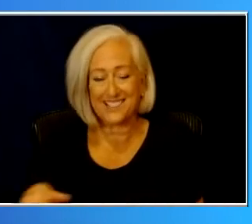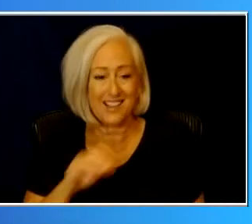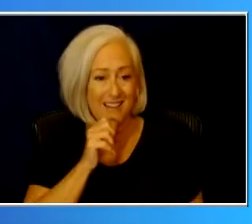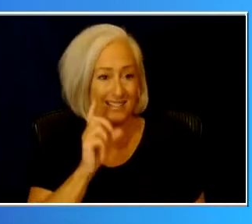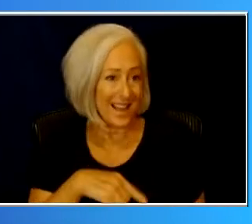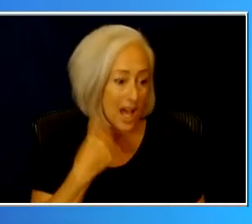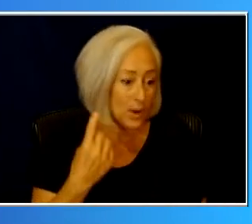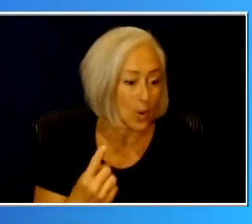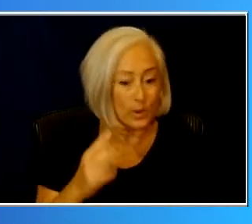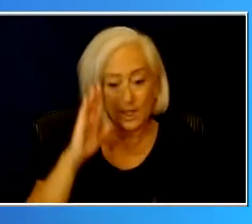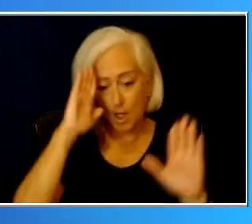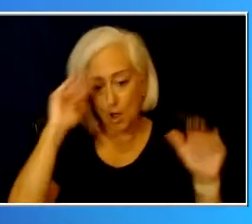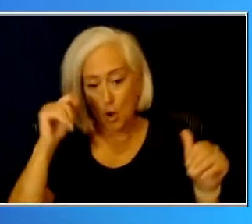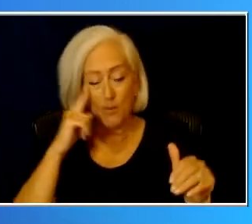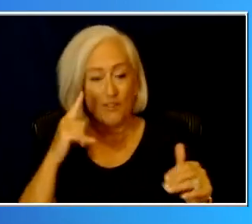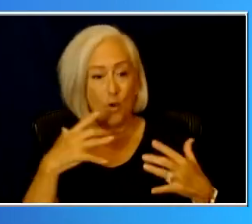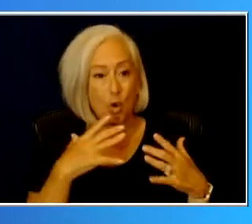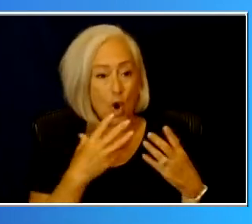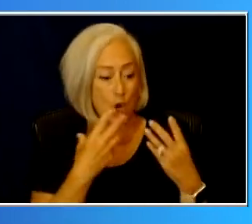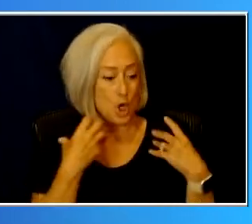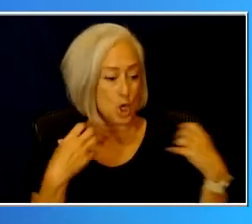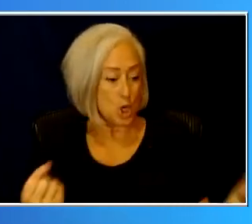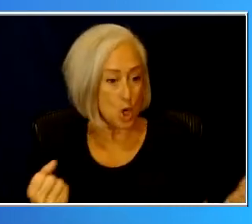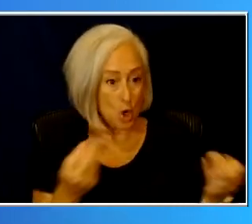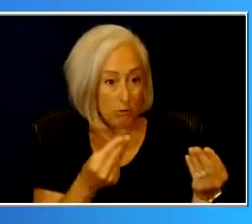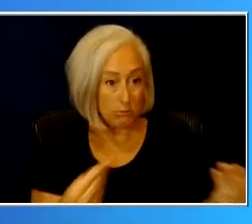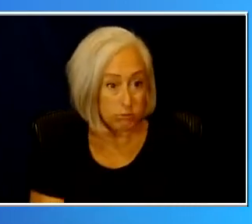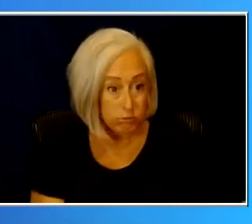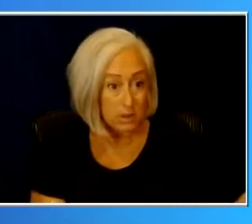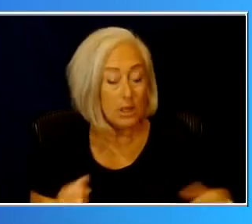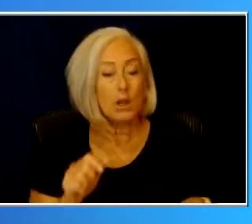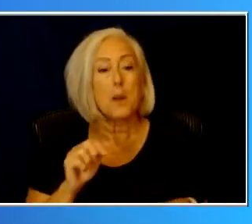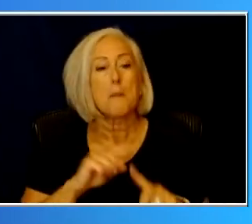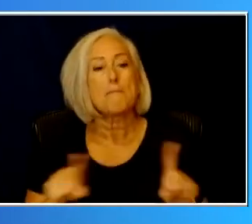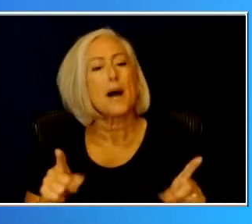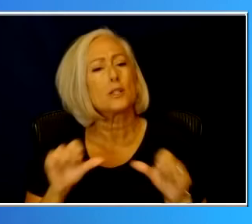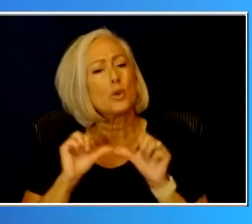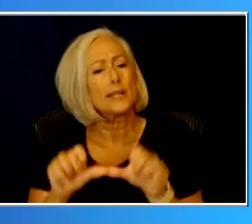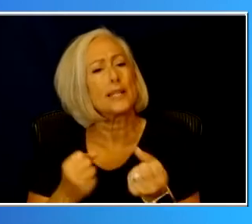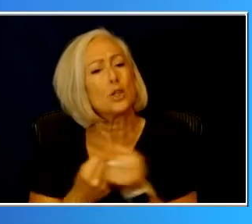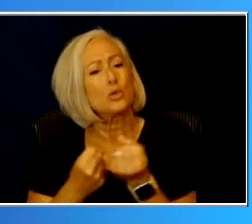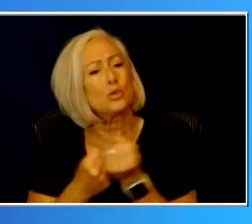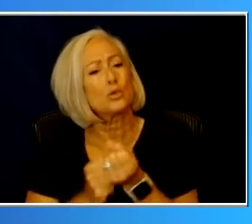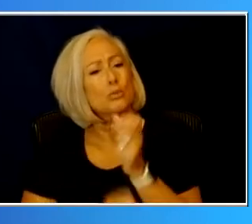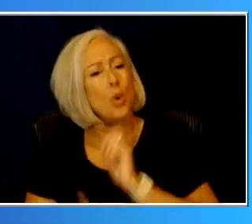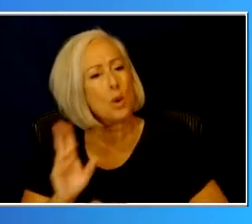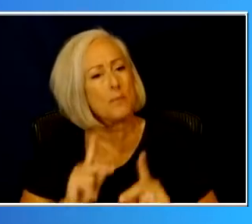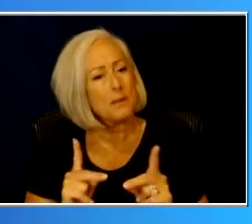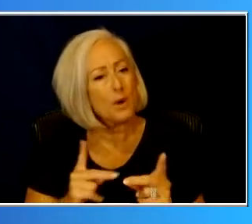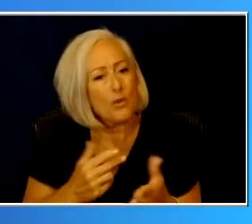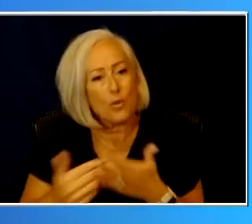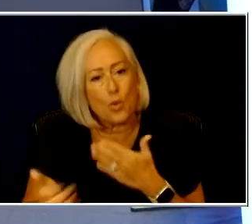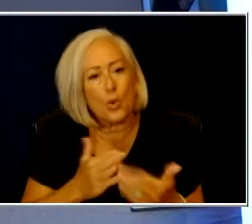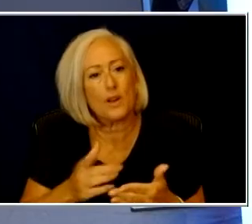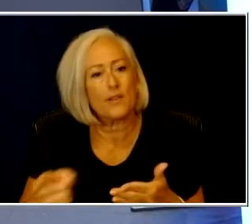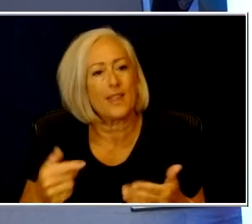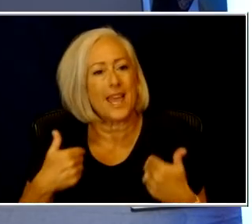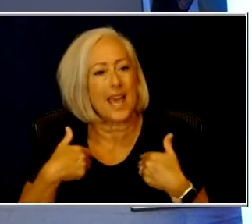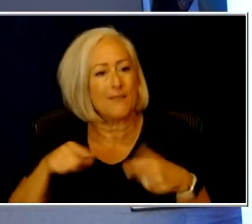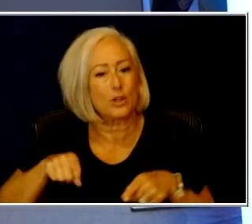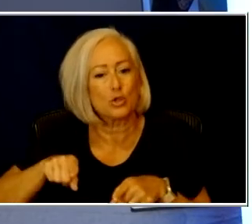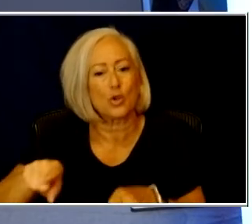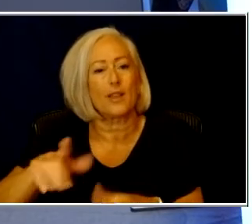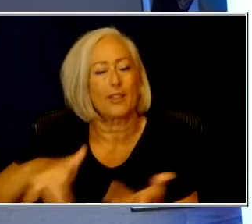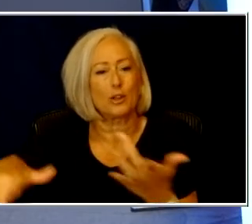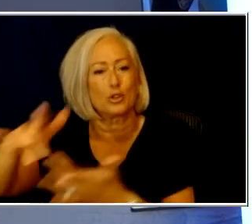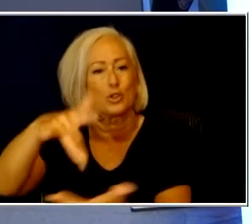for the cure, but a hope for a way that we can continue to support people for wherever they are in their disease journey. I love sitting with you, and I know